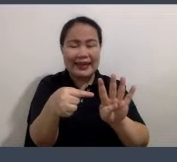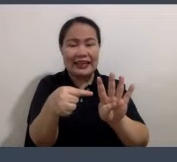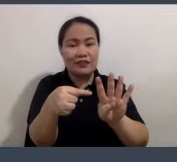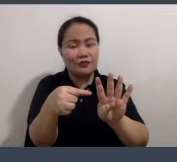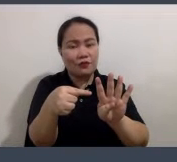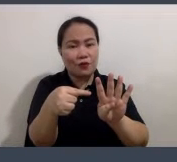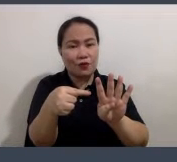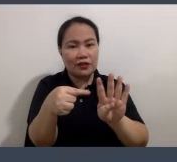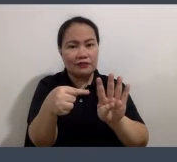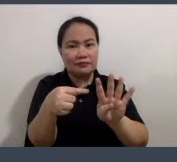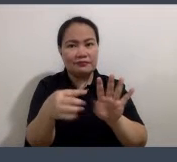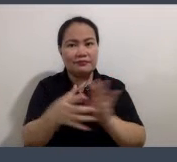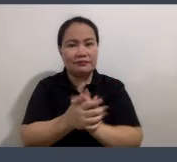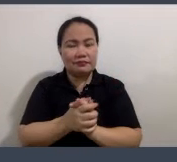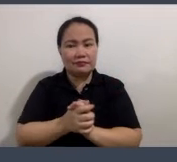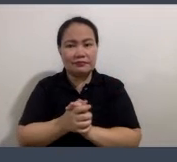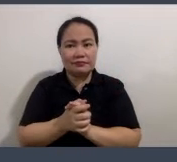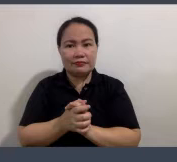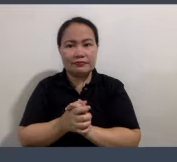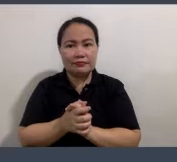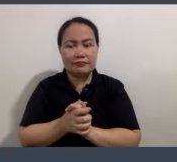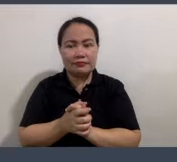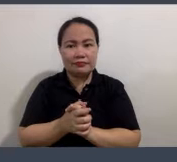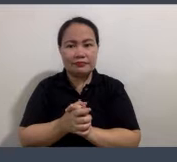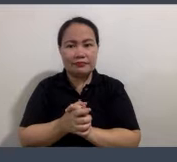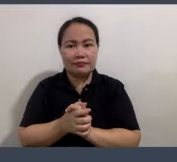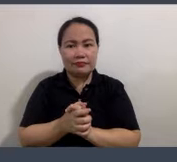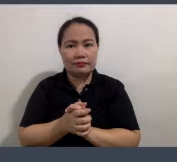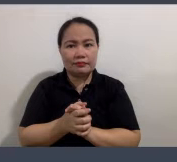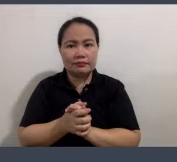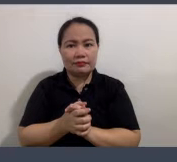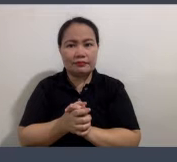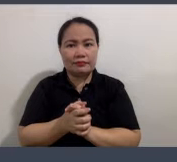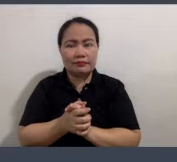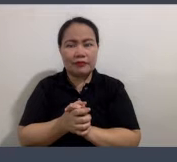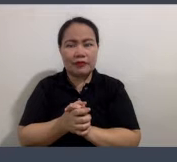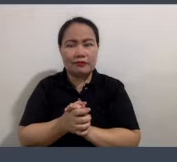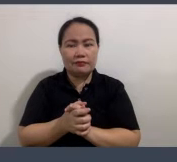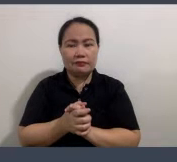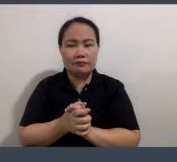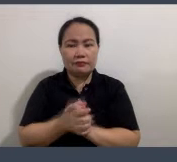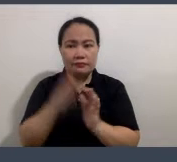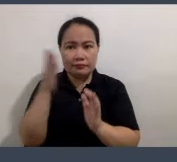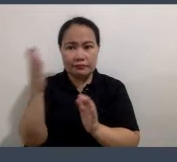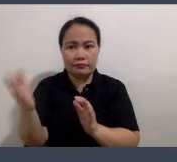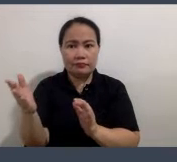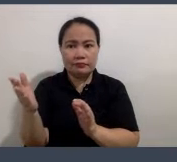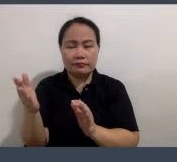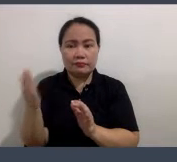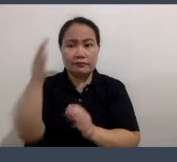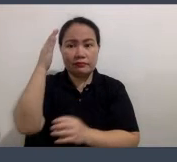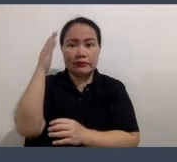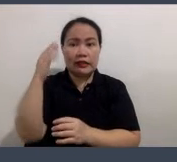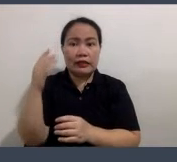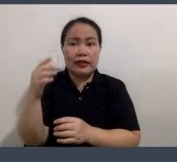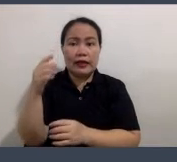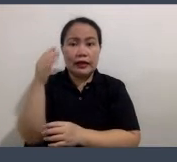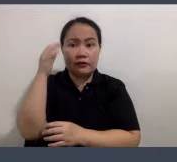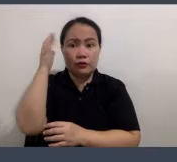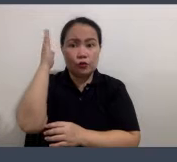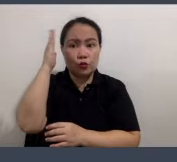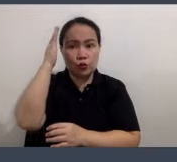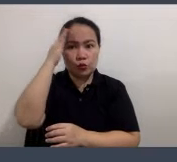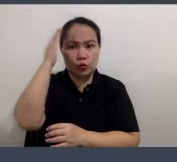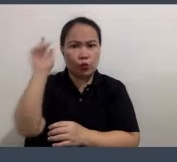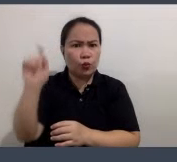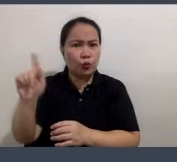answer negative. Okay, another. So, this time, aalamin naman natin kung